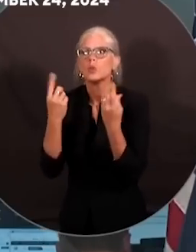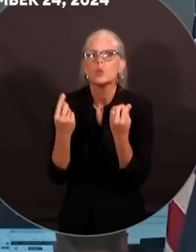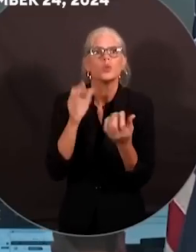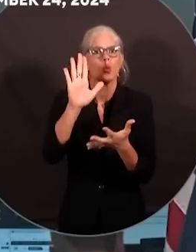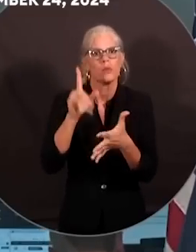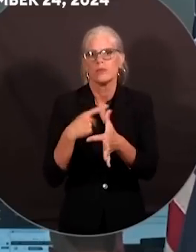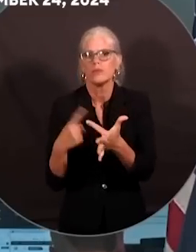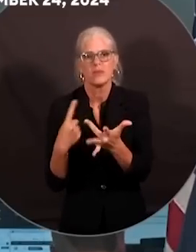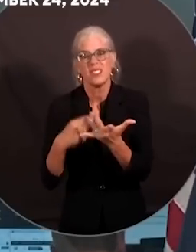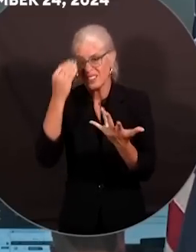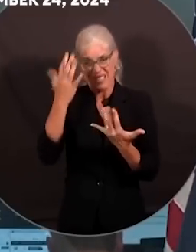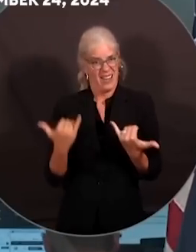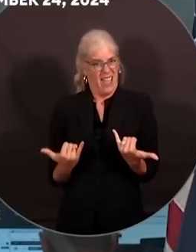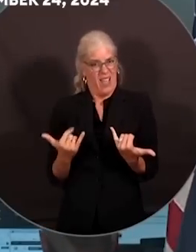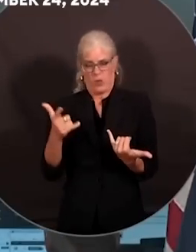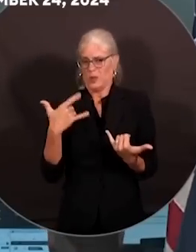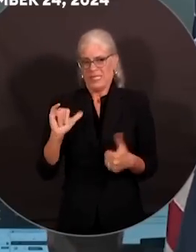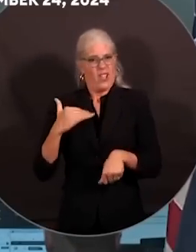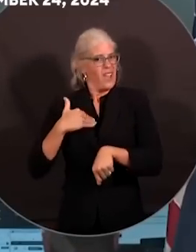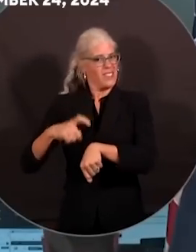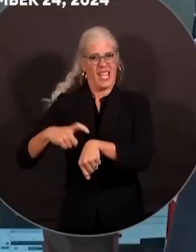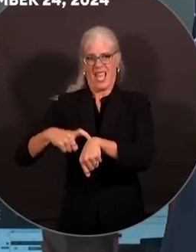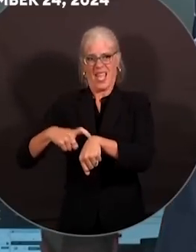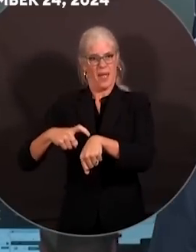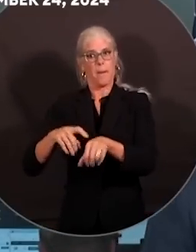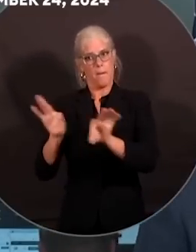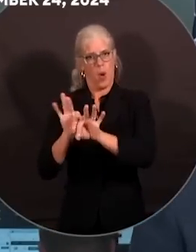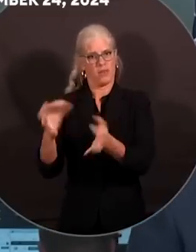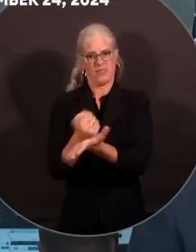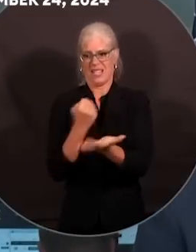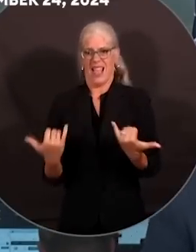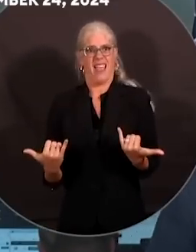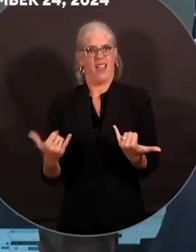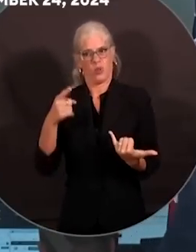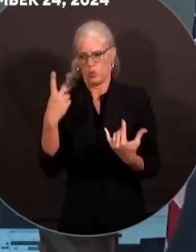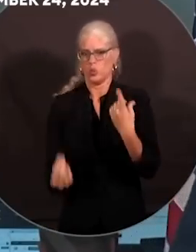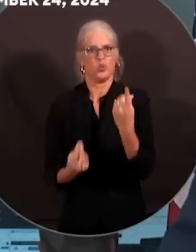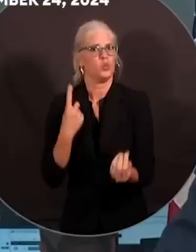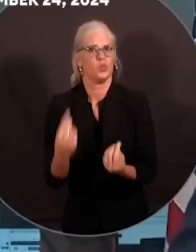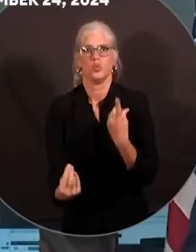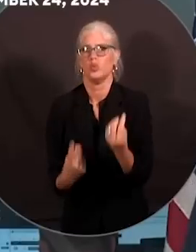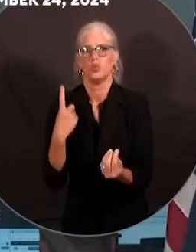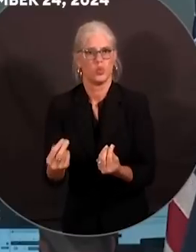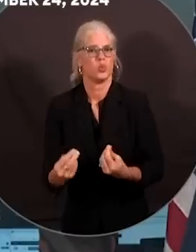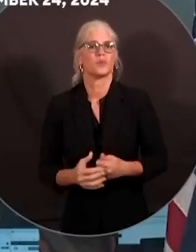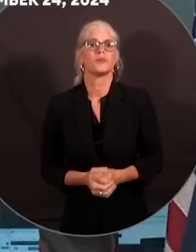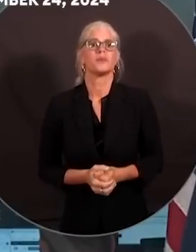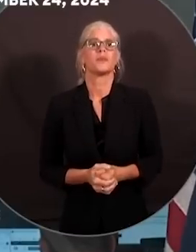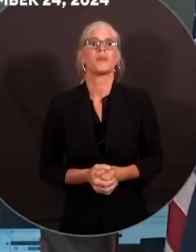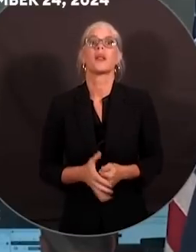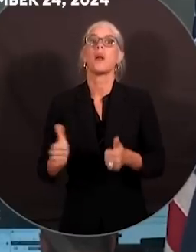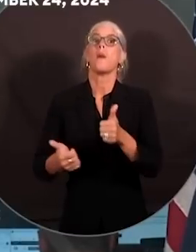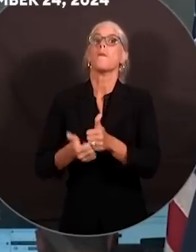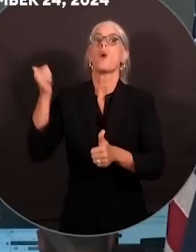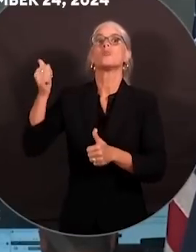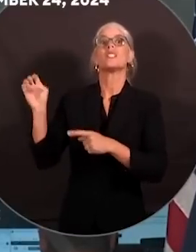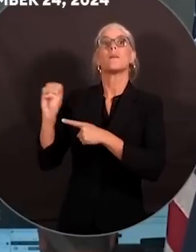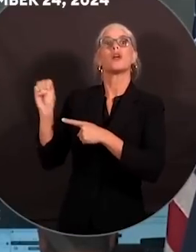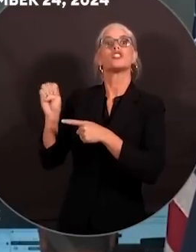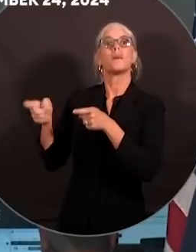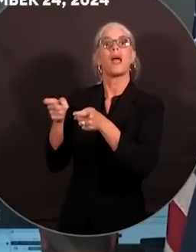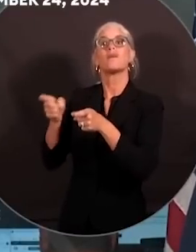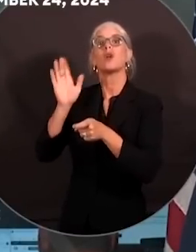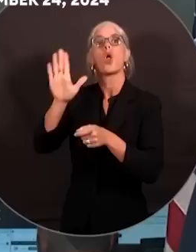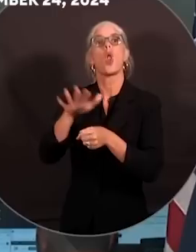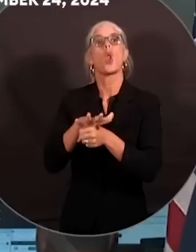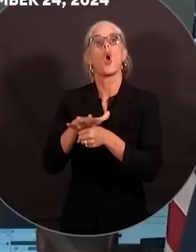time. Go ahead, get those preparations done today, as most emergency managers at the local level will probably start